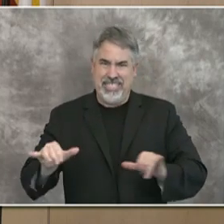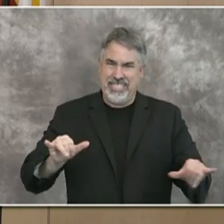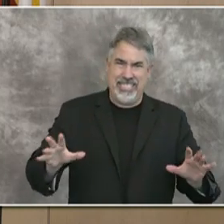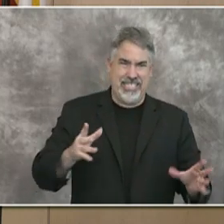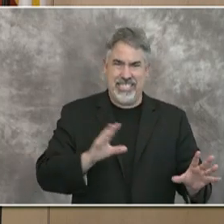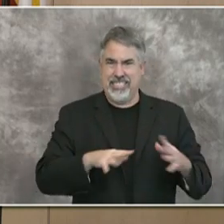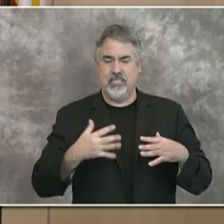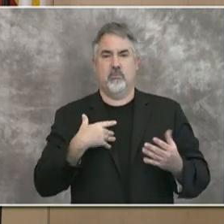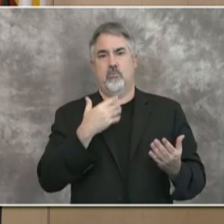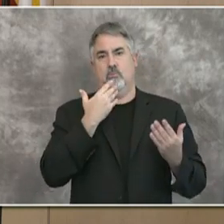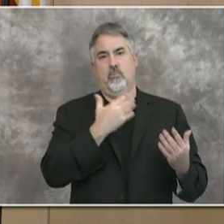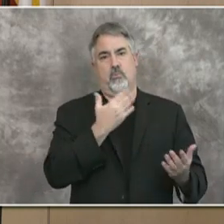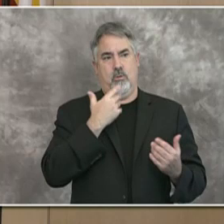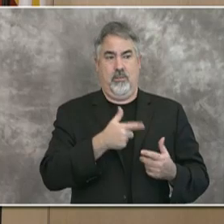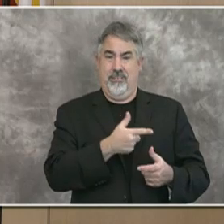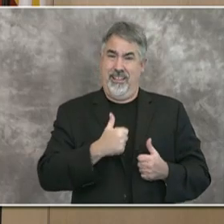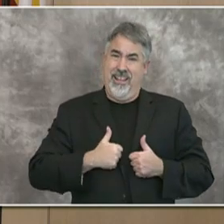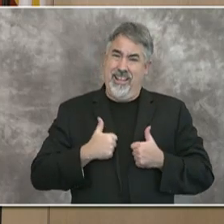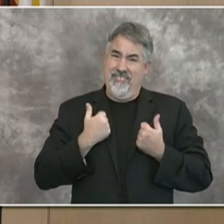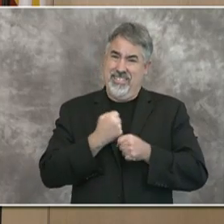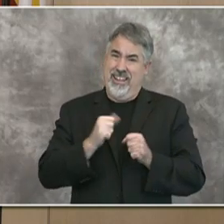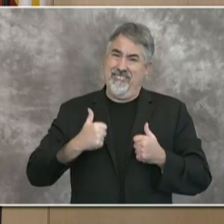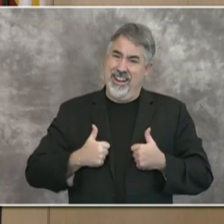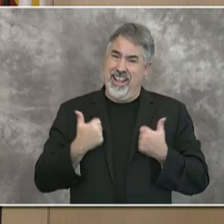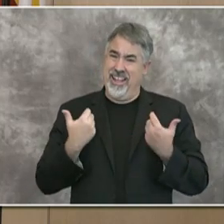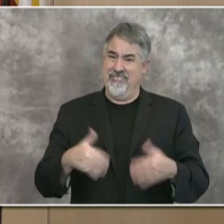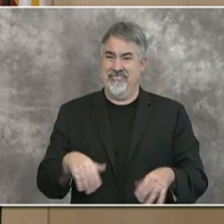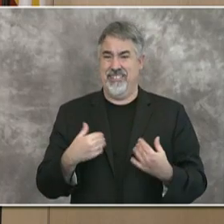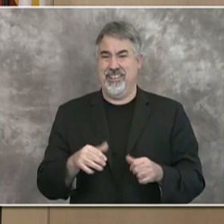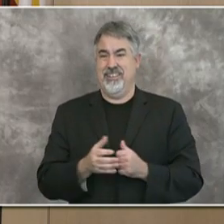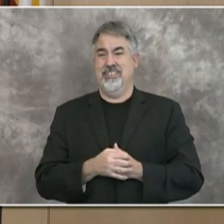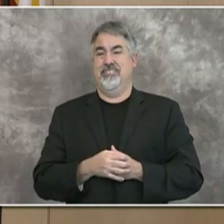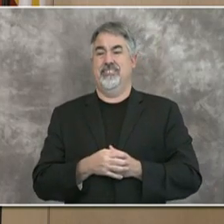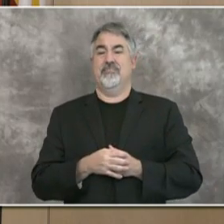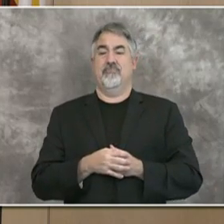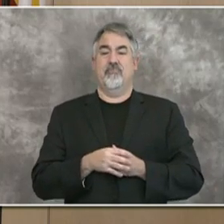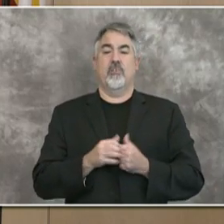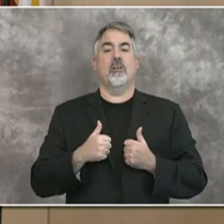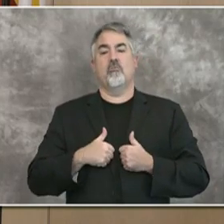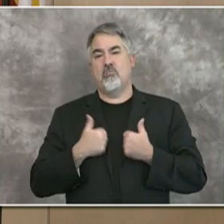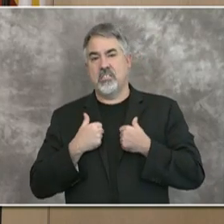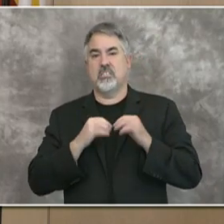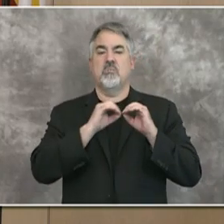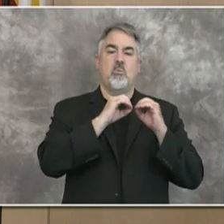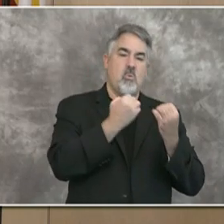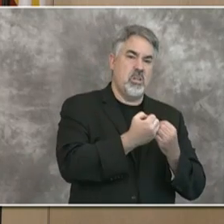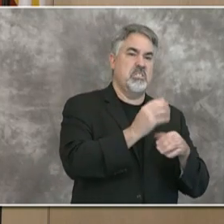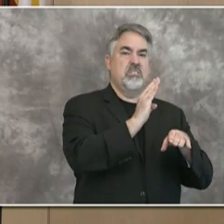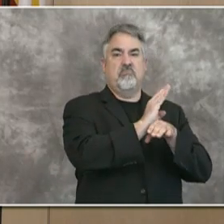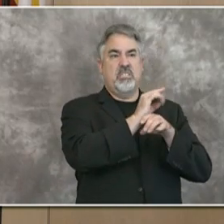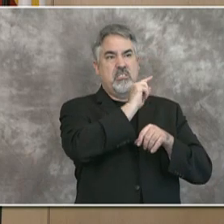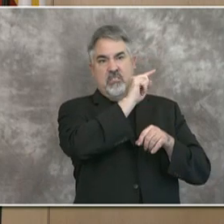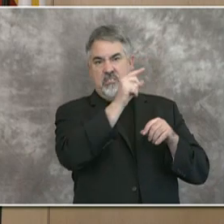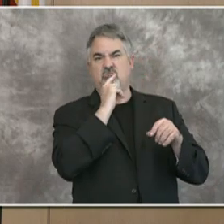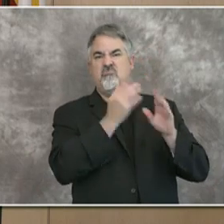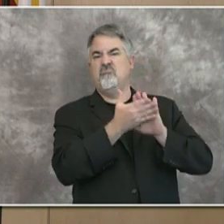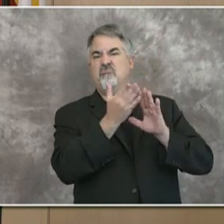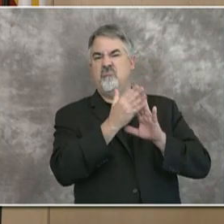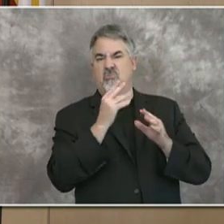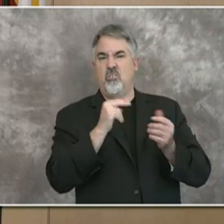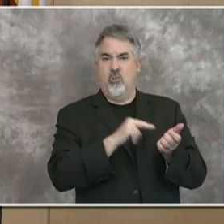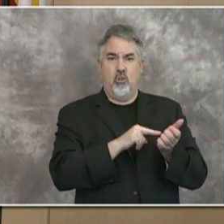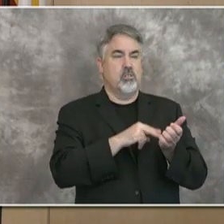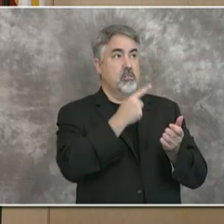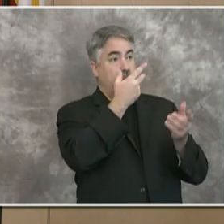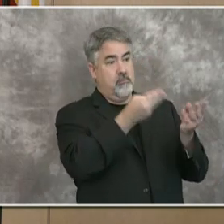residents across the County of San Diego, organizations, businesses, and governments. So thank you to you as well. Now